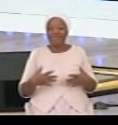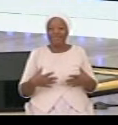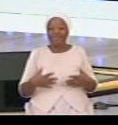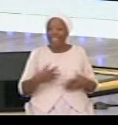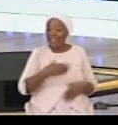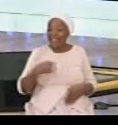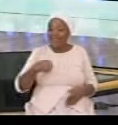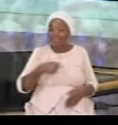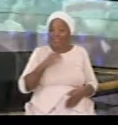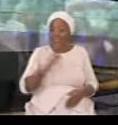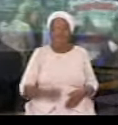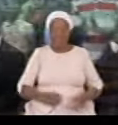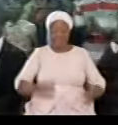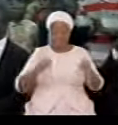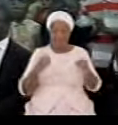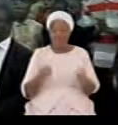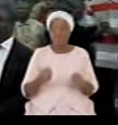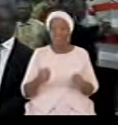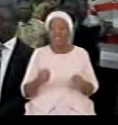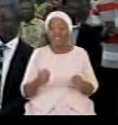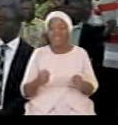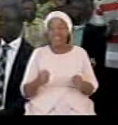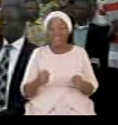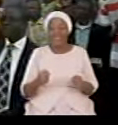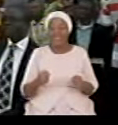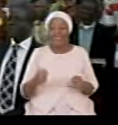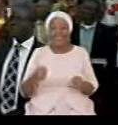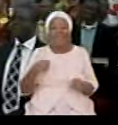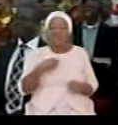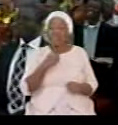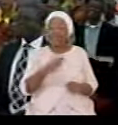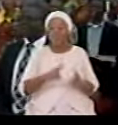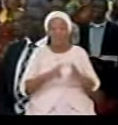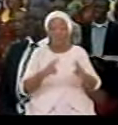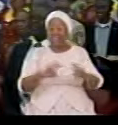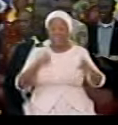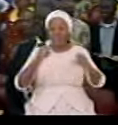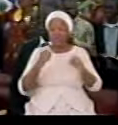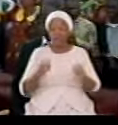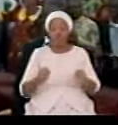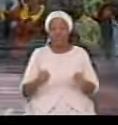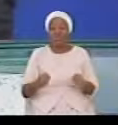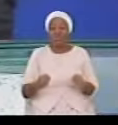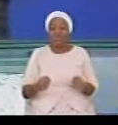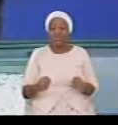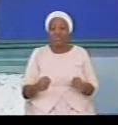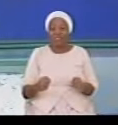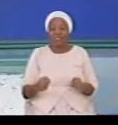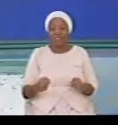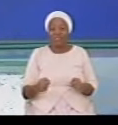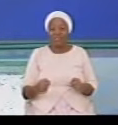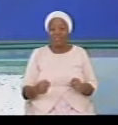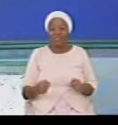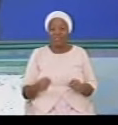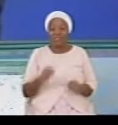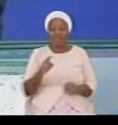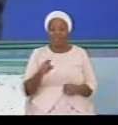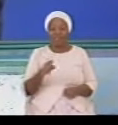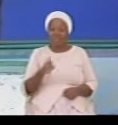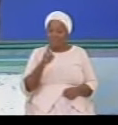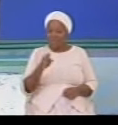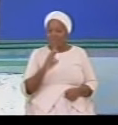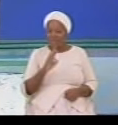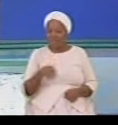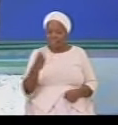and we're up and doing. We're healthy and strong. You're sick, I'm talking about healing. Yes,